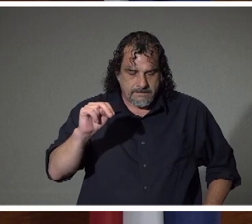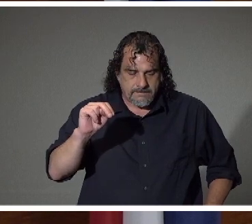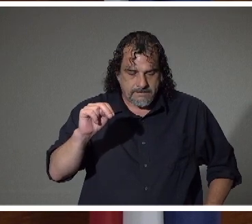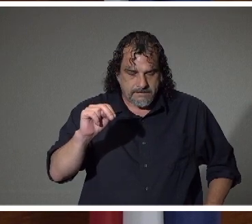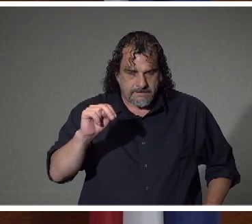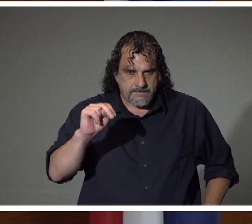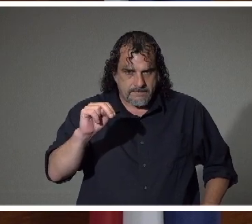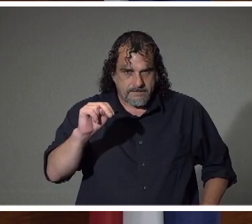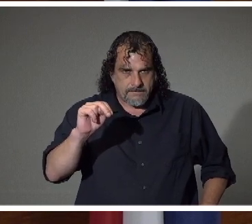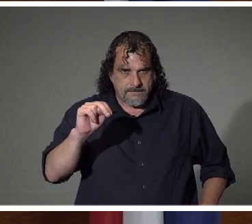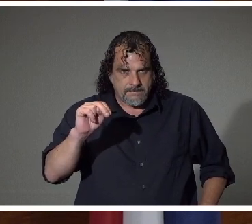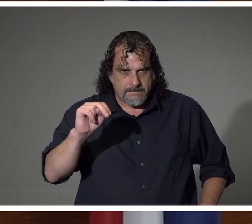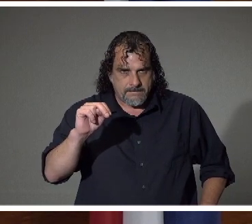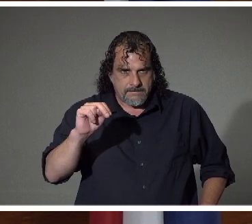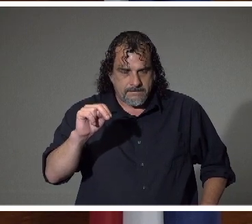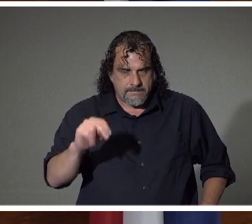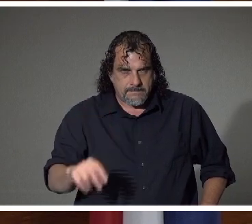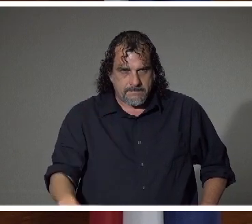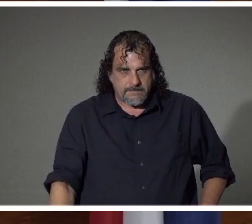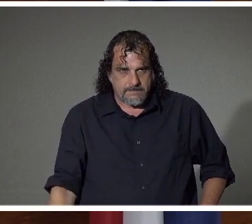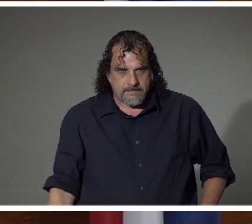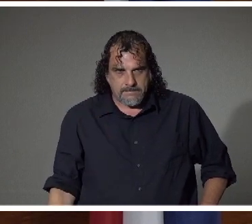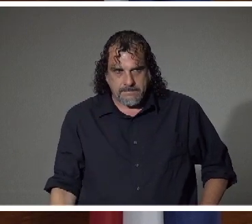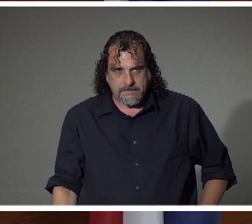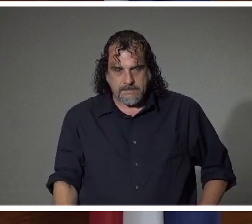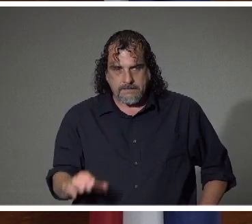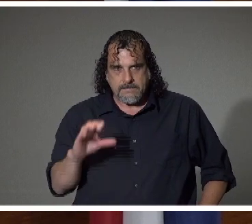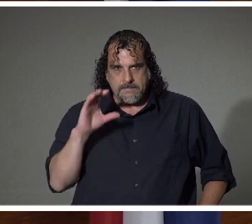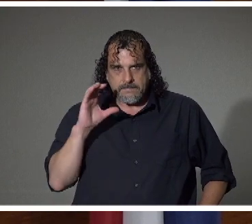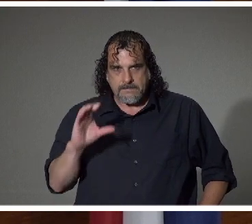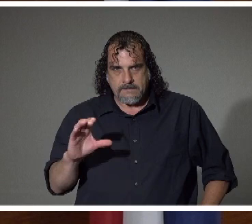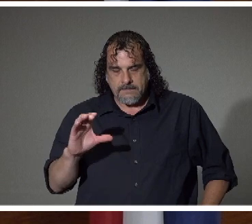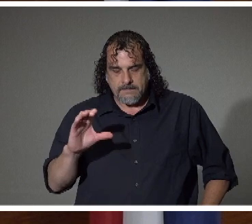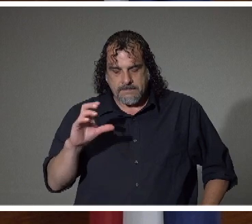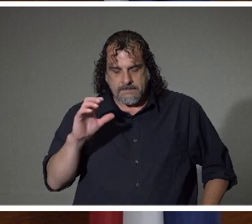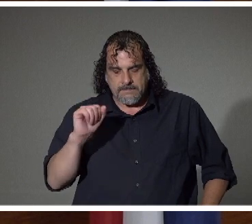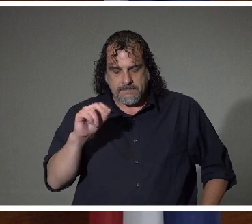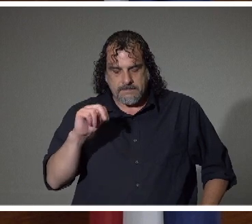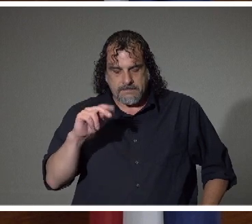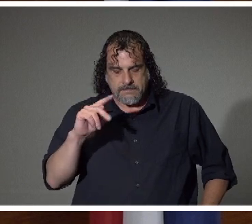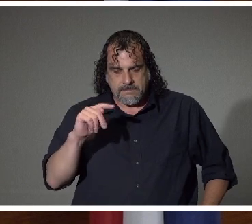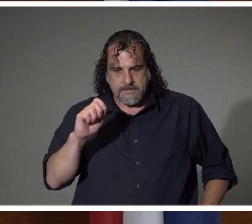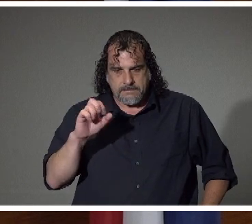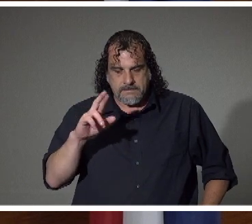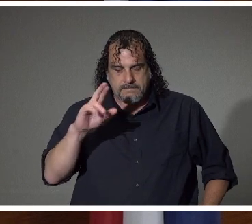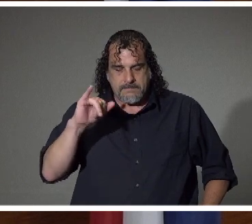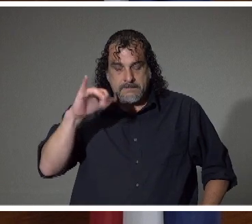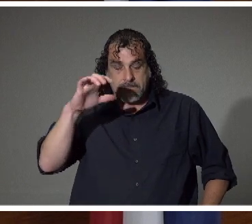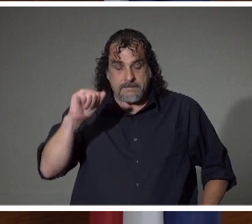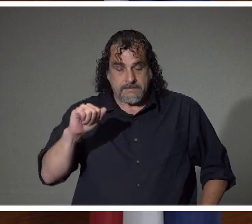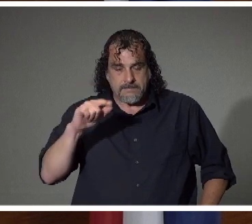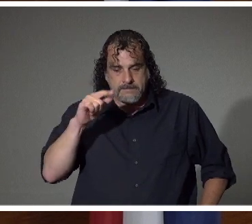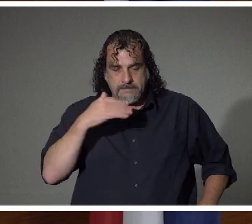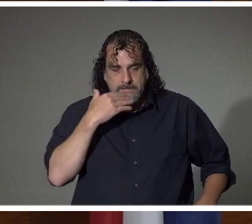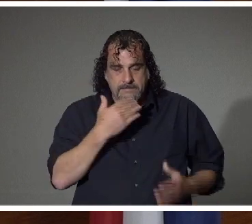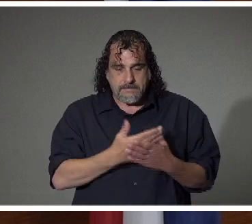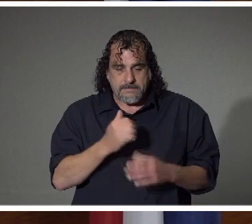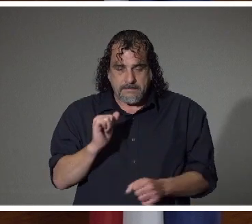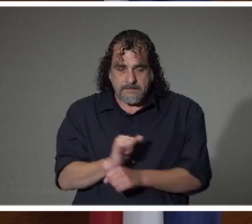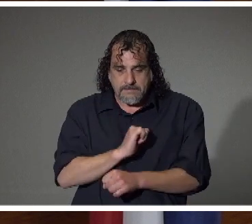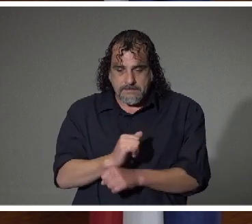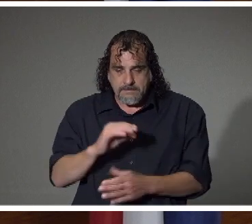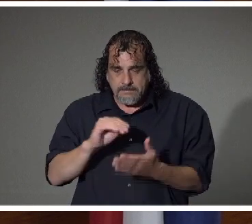I am told from your teacher that Kenteria Gordon is a hard-working student, and your teacher wants you